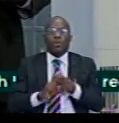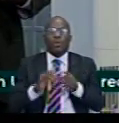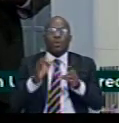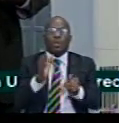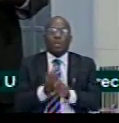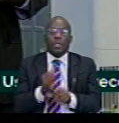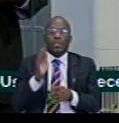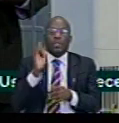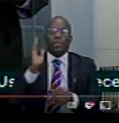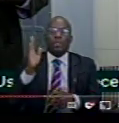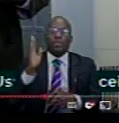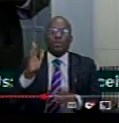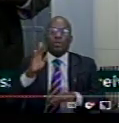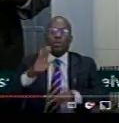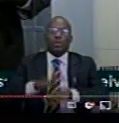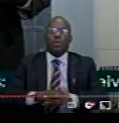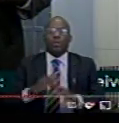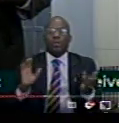online.